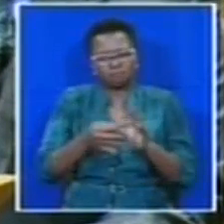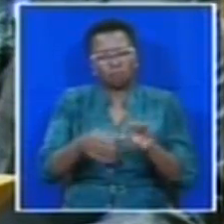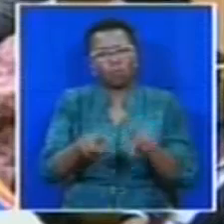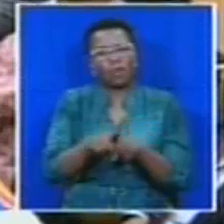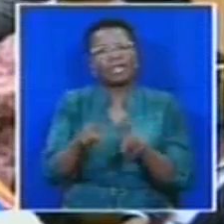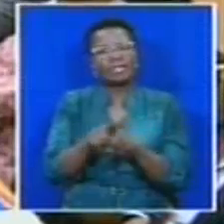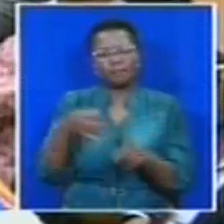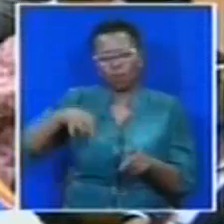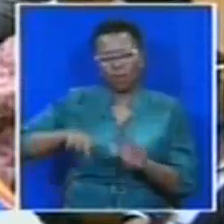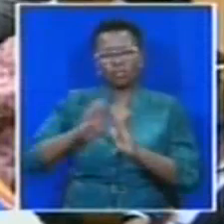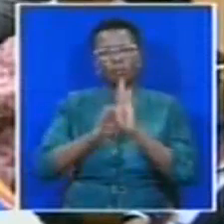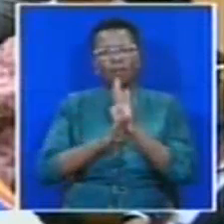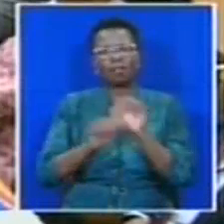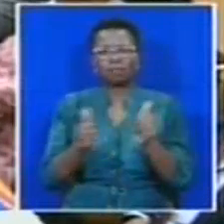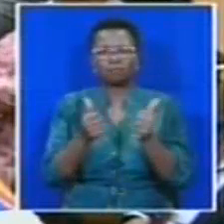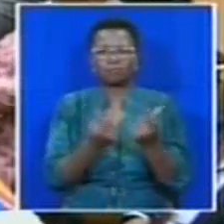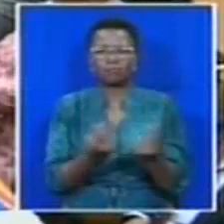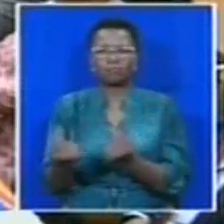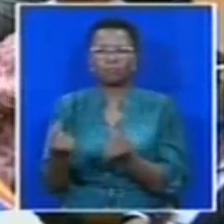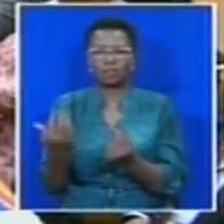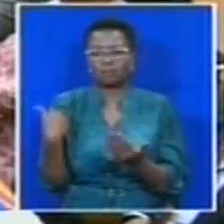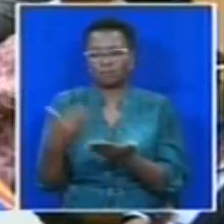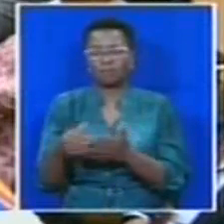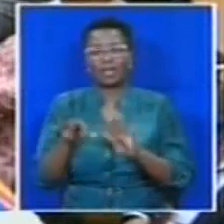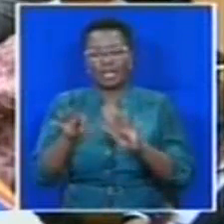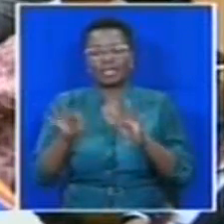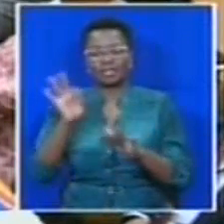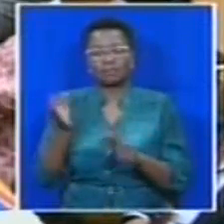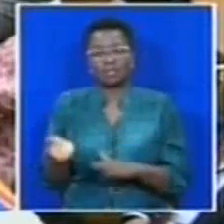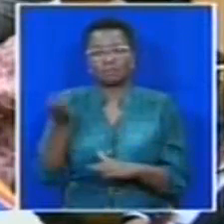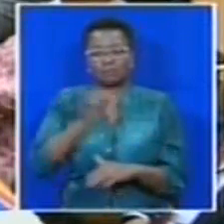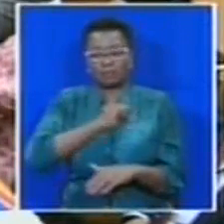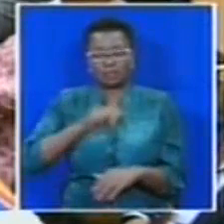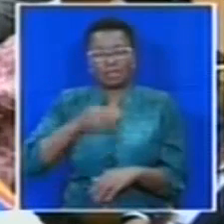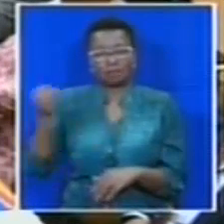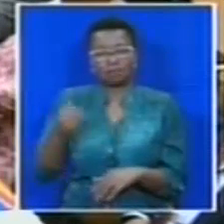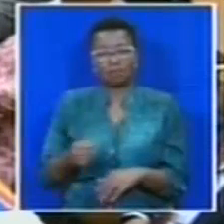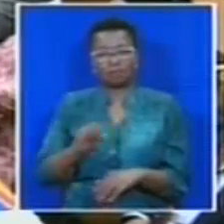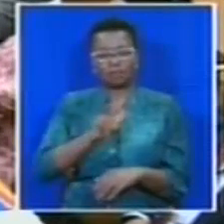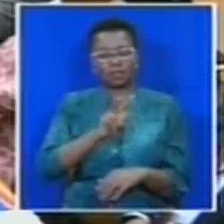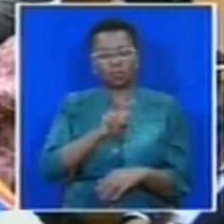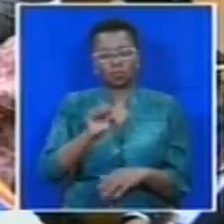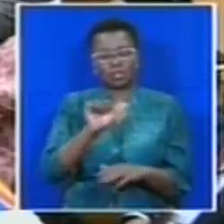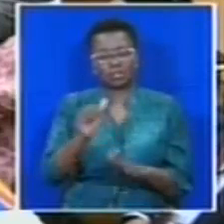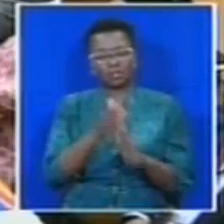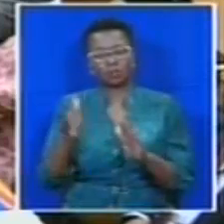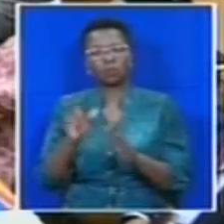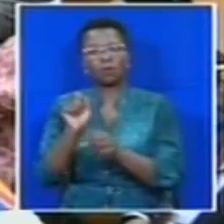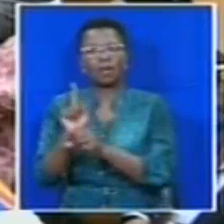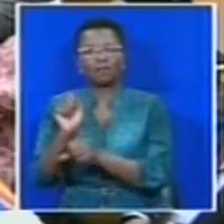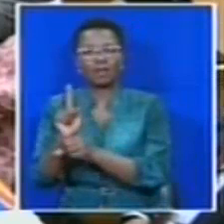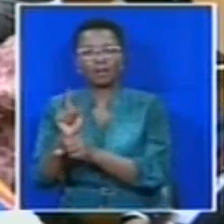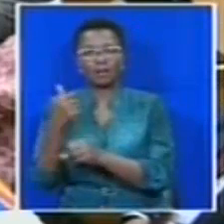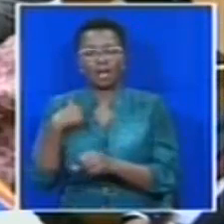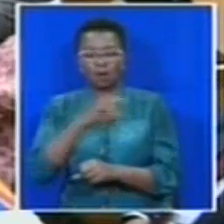is. Following a 20% increase in government employment between 2006 and 2011, personnel